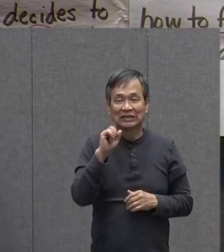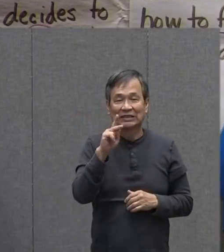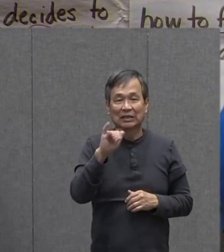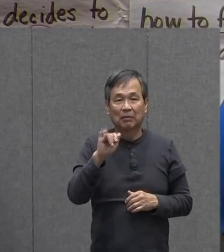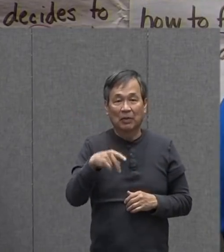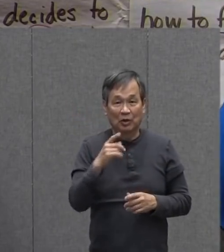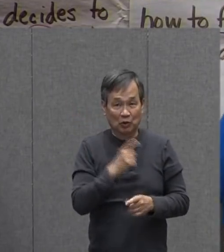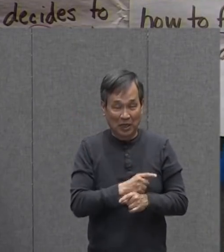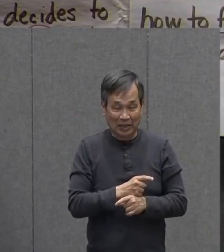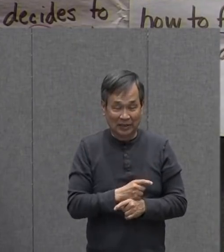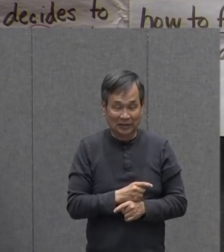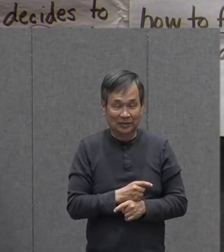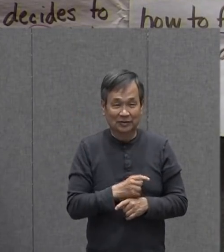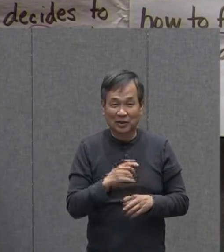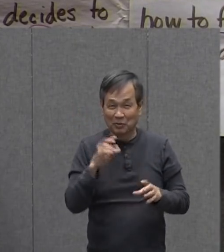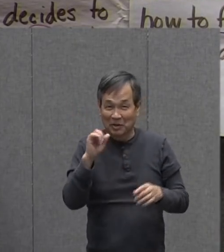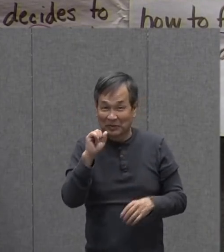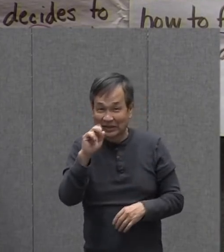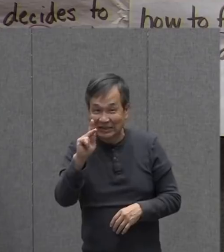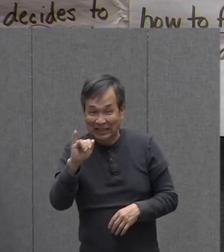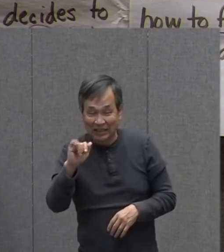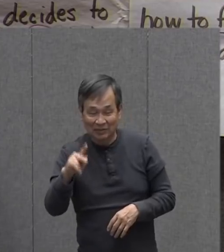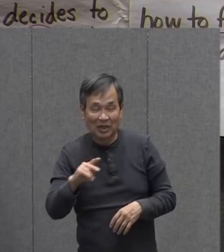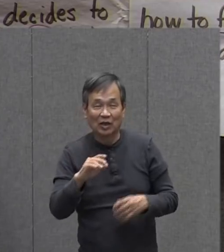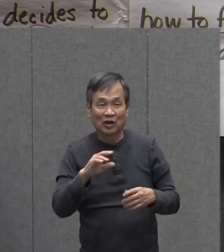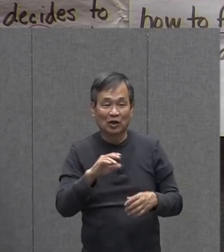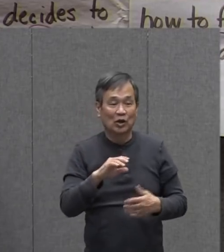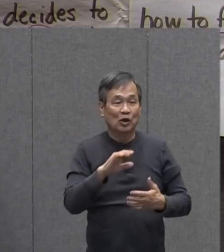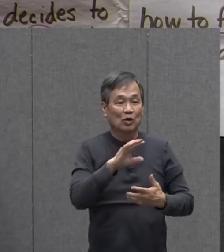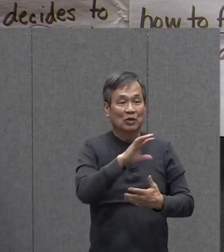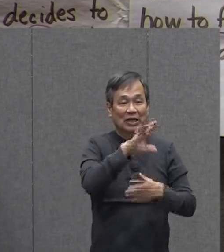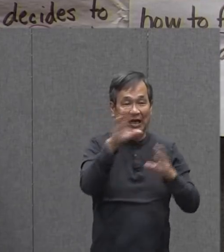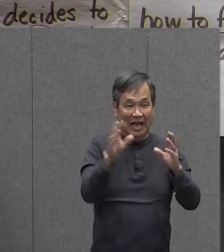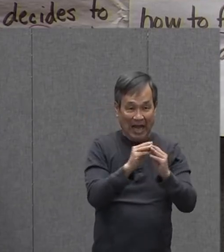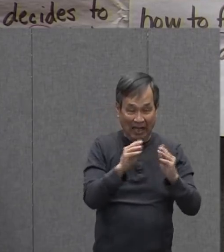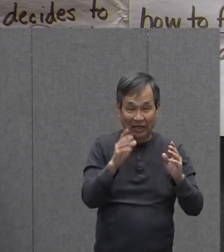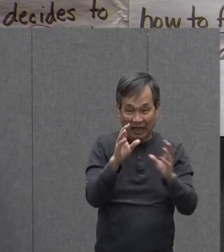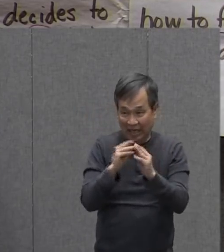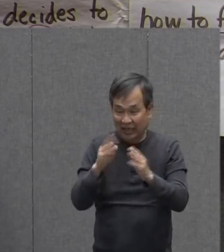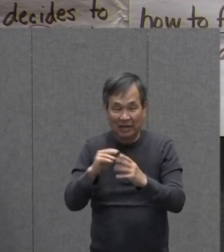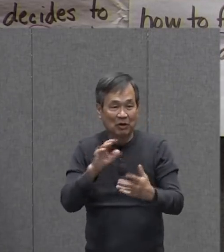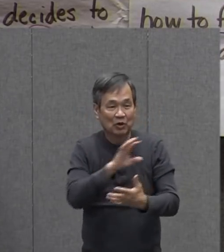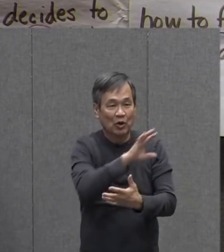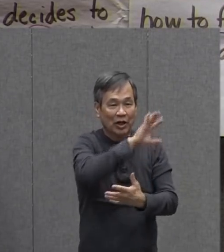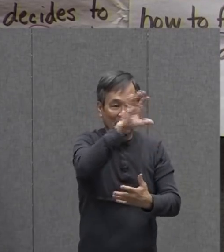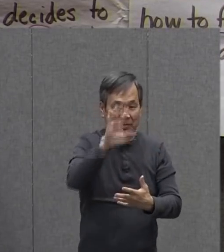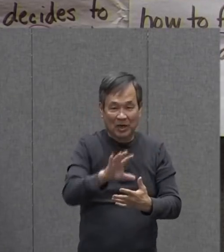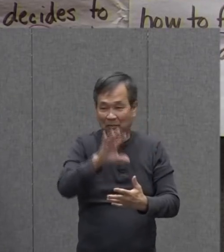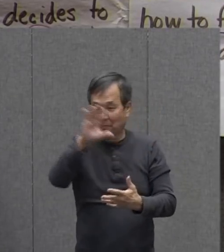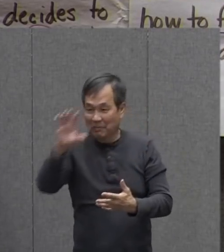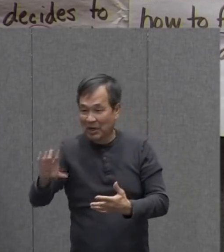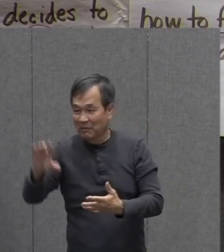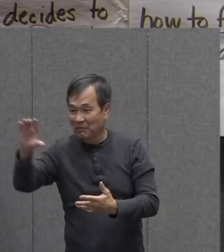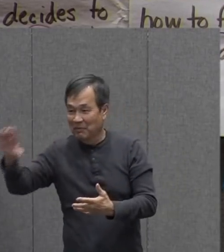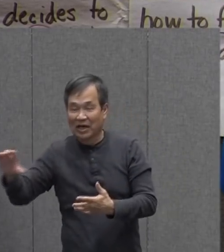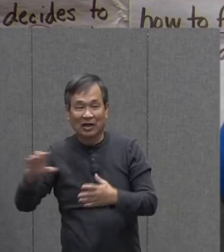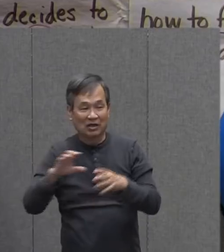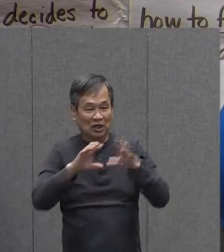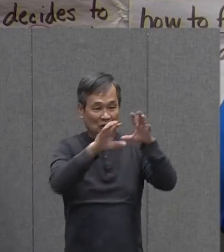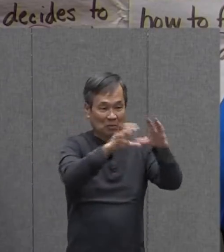about 2 plus 4? Well, first of all, we talked about it being repeated addition. Are